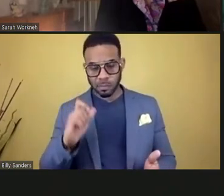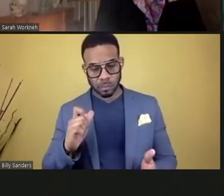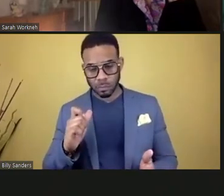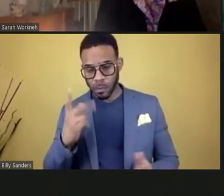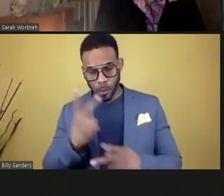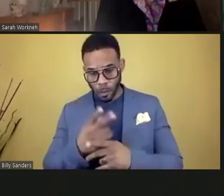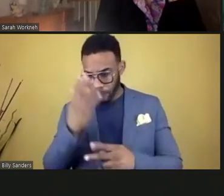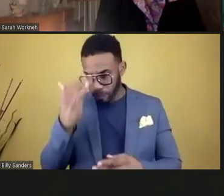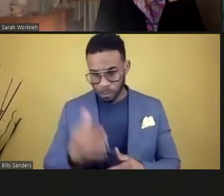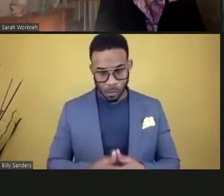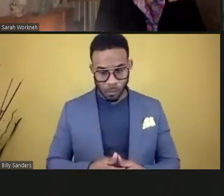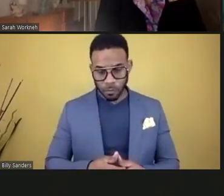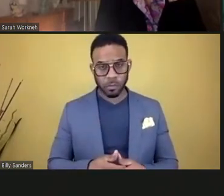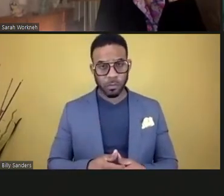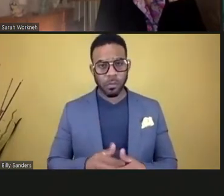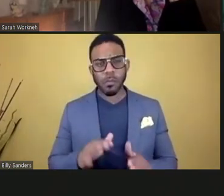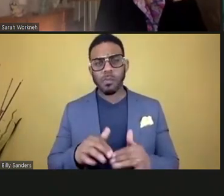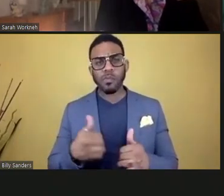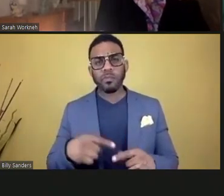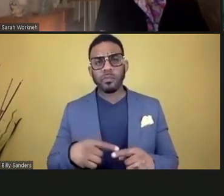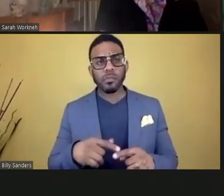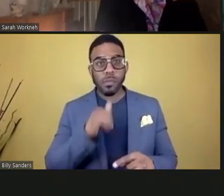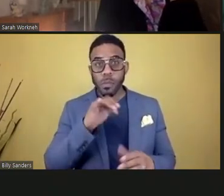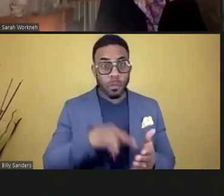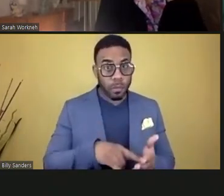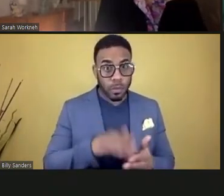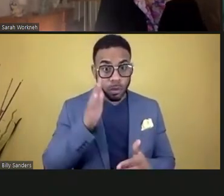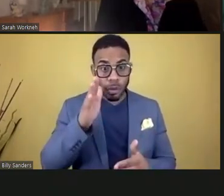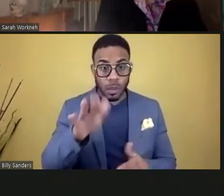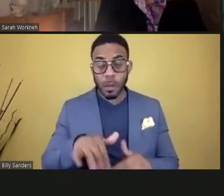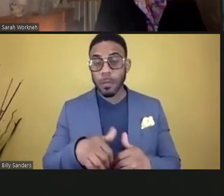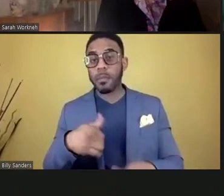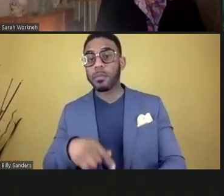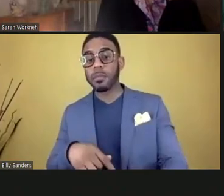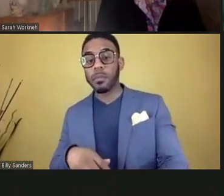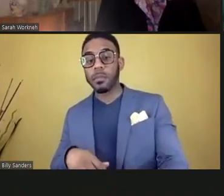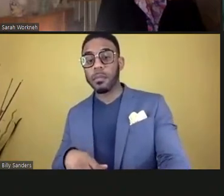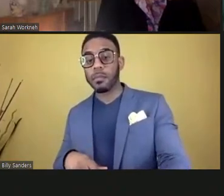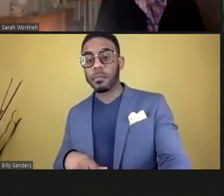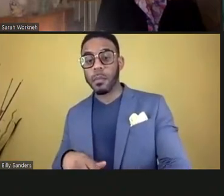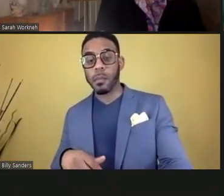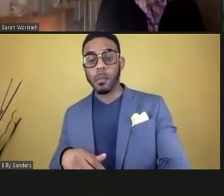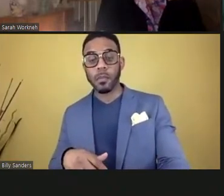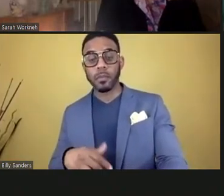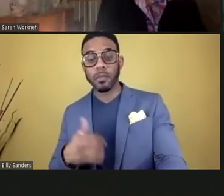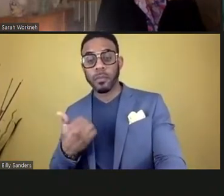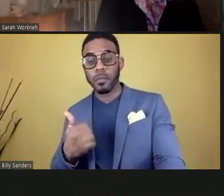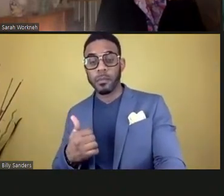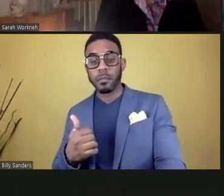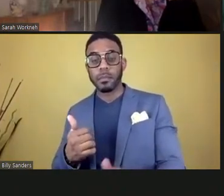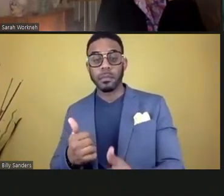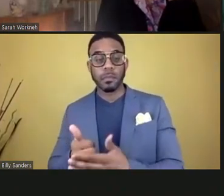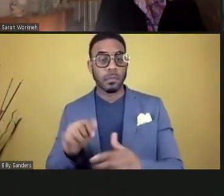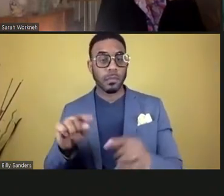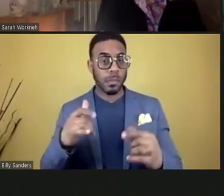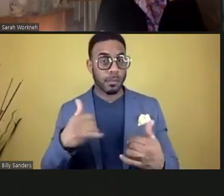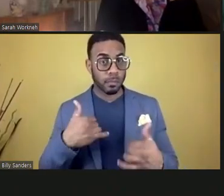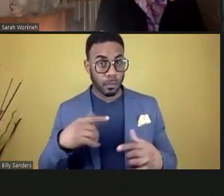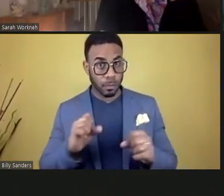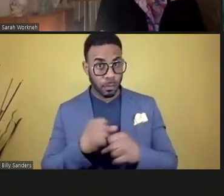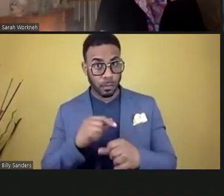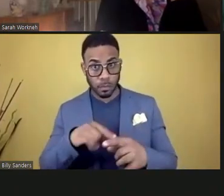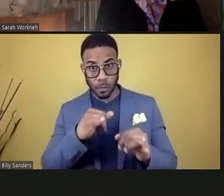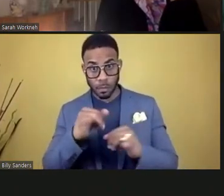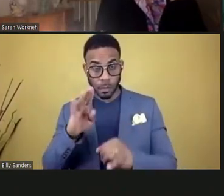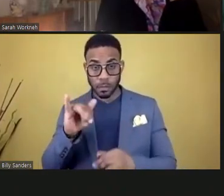why that is and how we don't do that in the future and how we try to help any harm that we have created to this individual